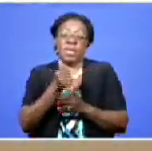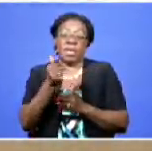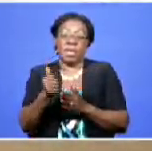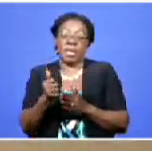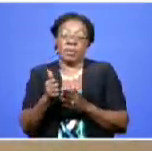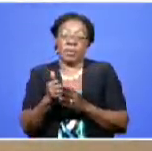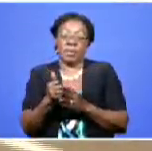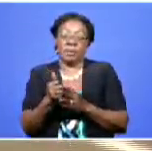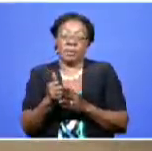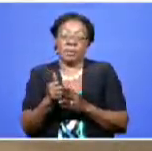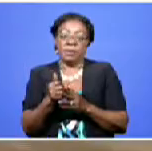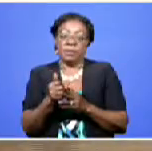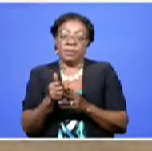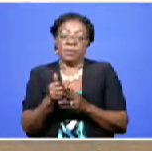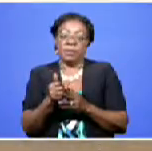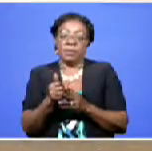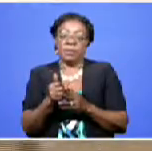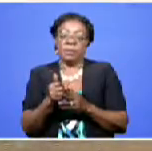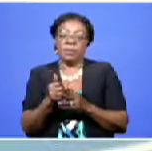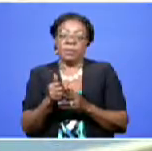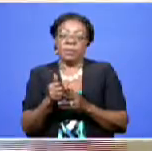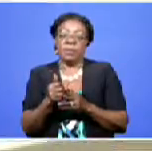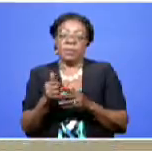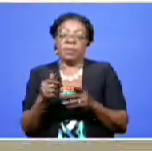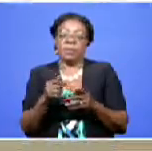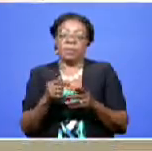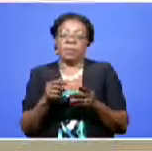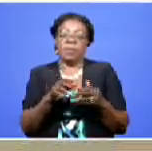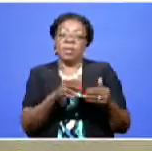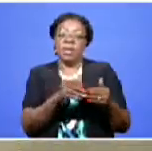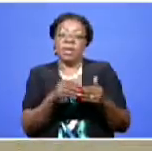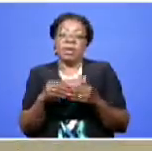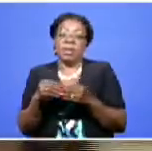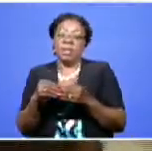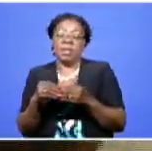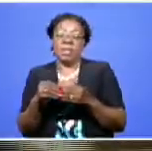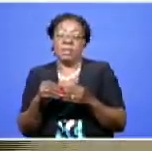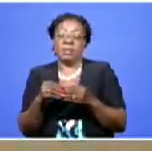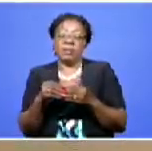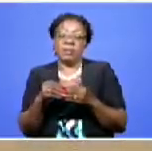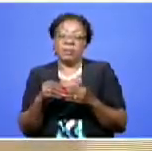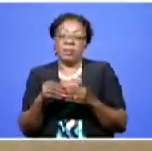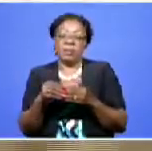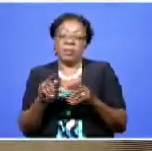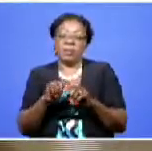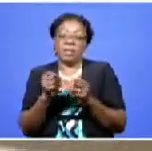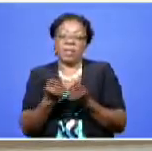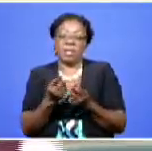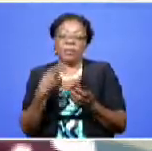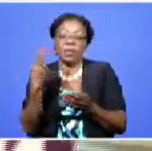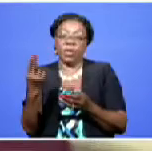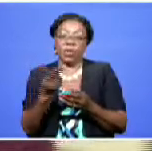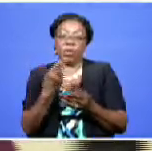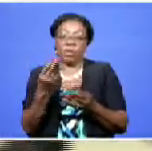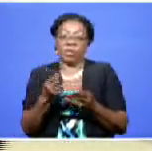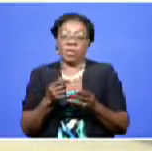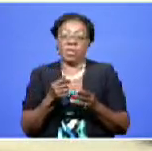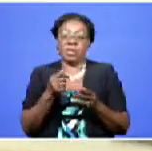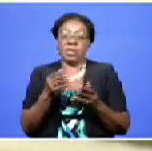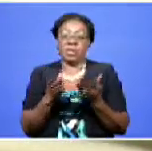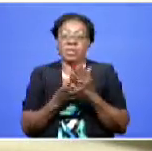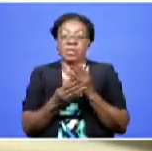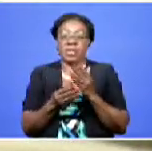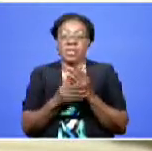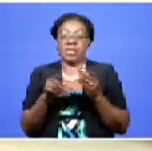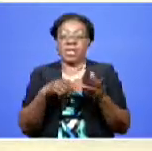another lopsided affair as the Lobos would get out to an early lead and never look back. The team would use their athleticism to get to the basket early